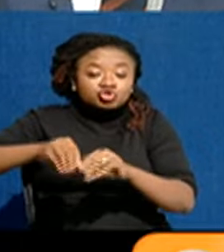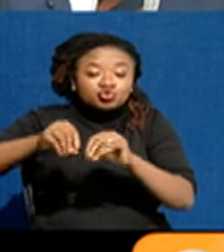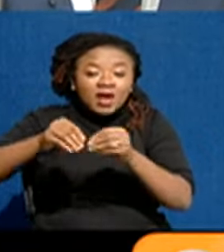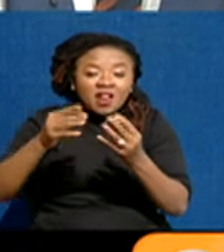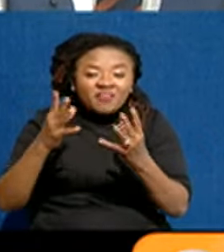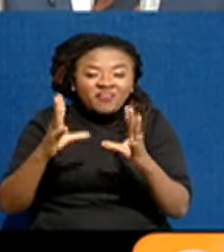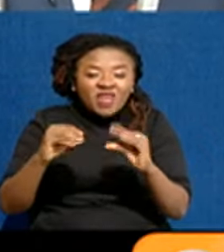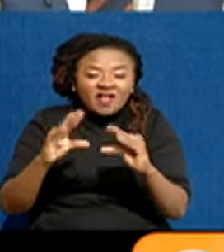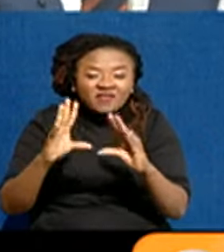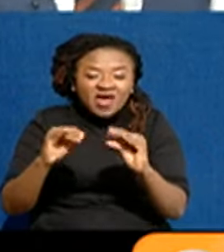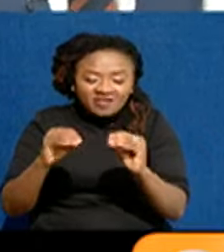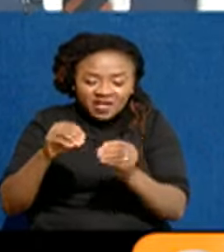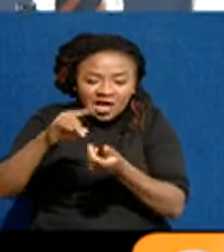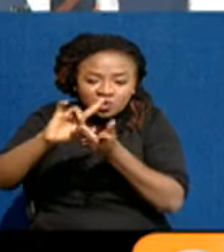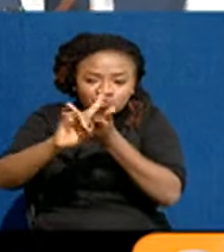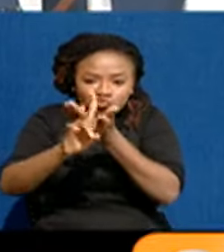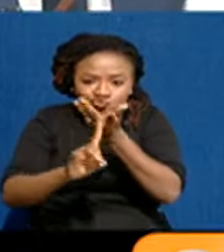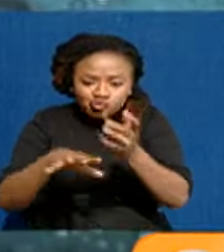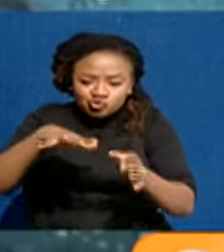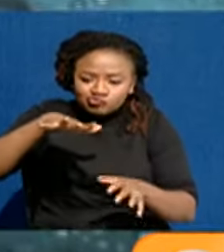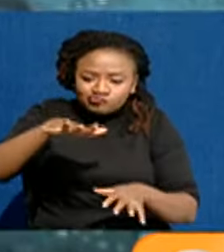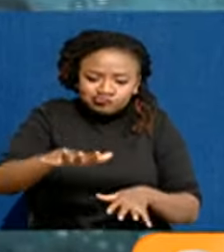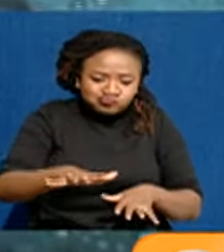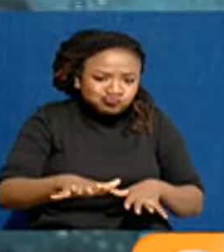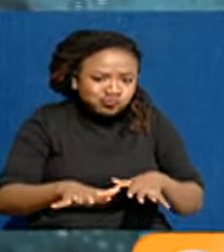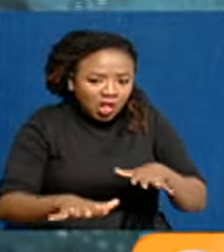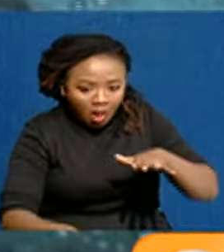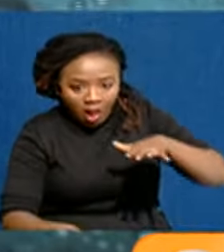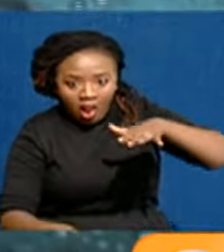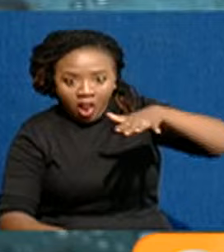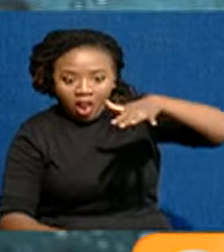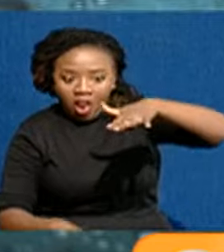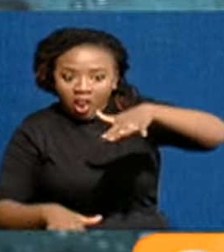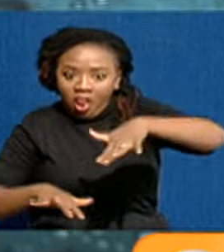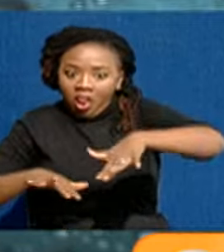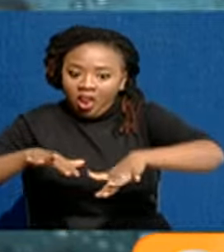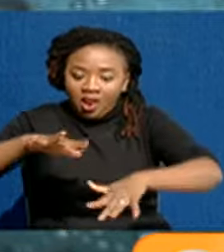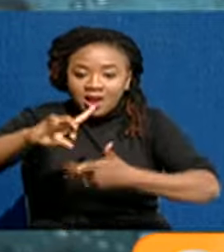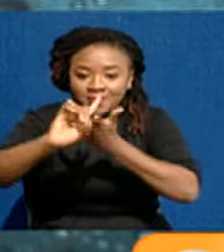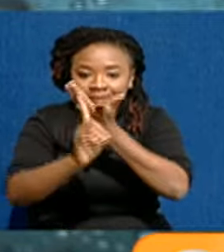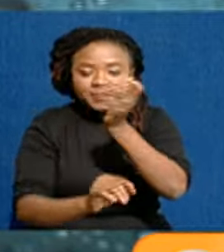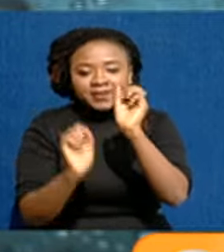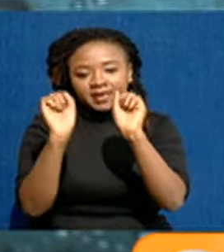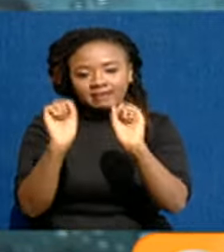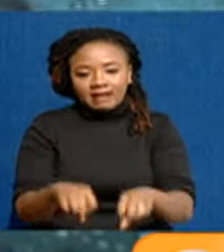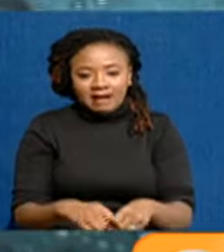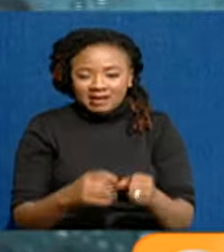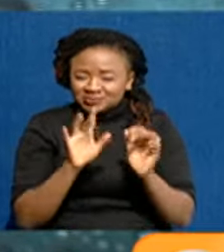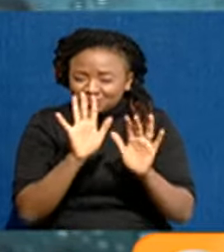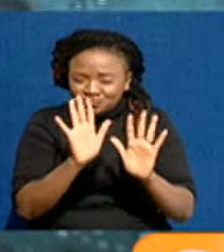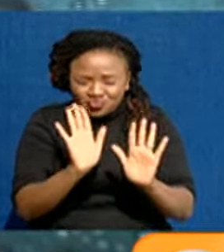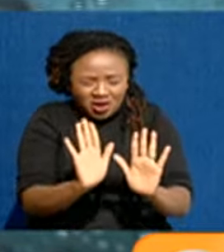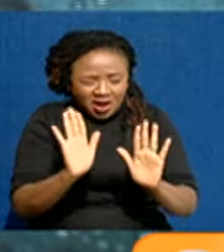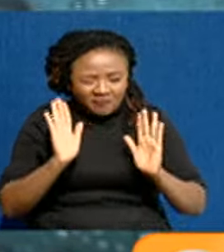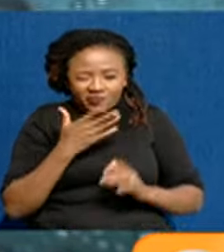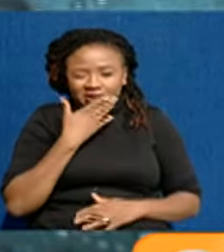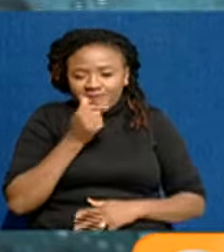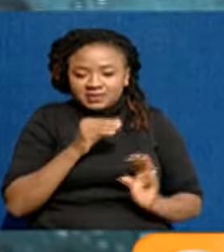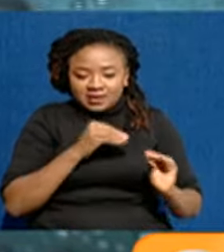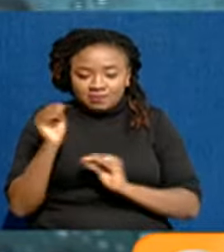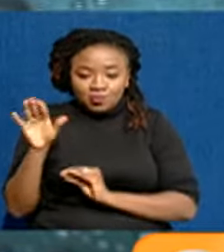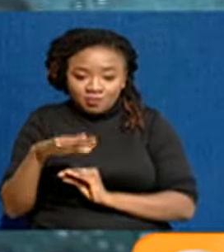be moved off, you know. So even ankle-reaching water, you shouldn't attempt. Yes, you would not know. Just simply don't get into it. Okay. Avoid it, get to safety.